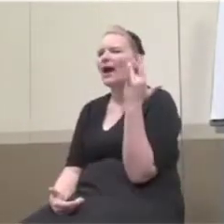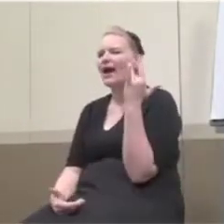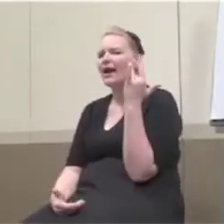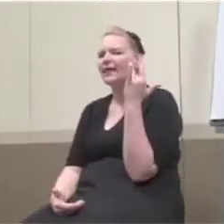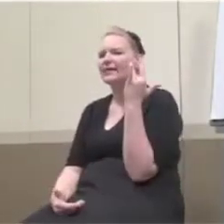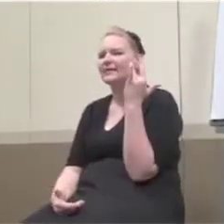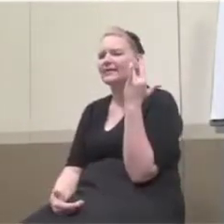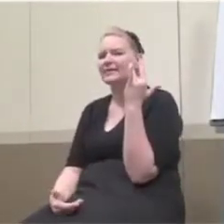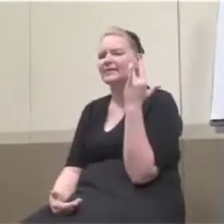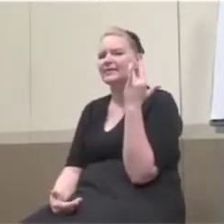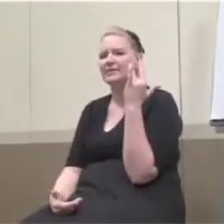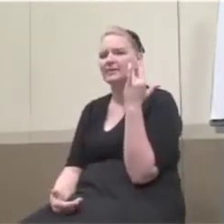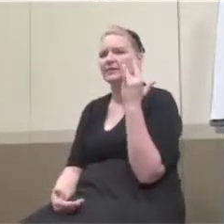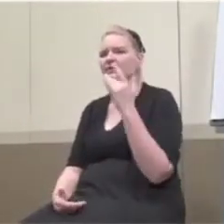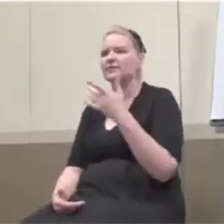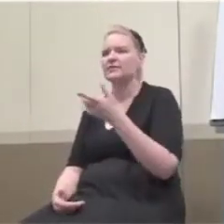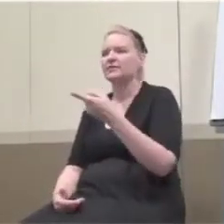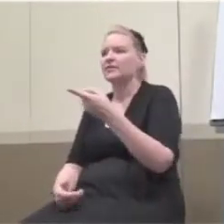Why won't you?